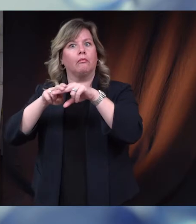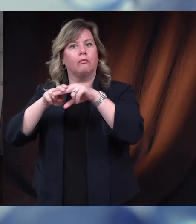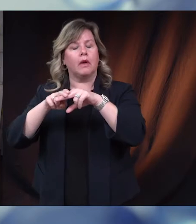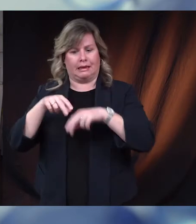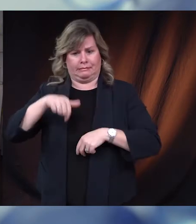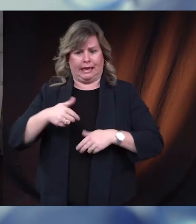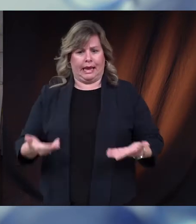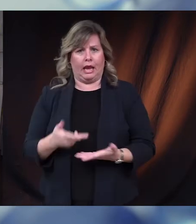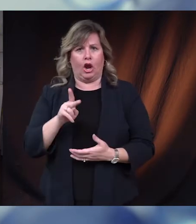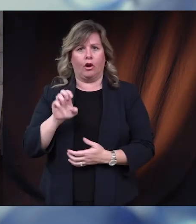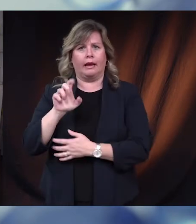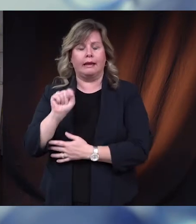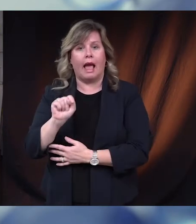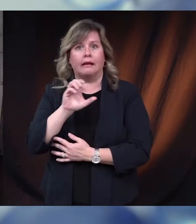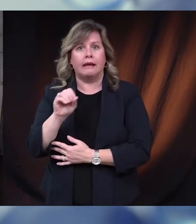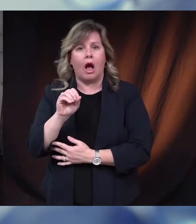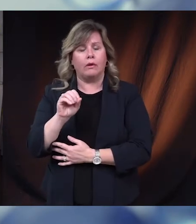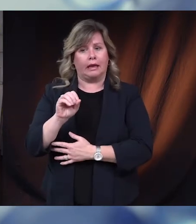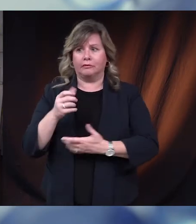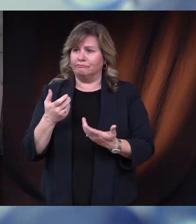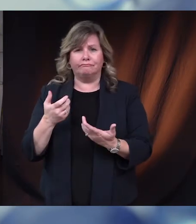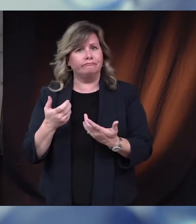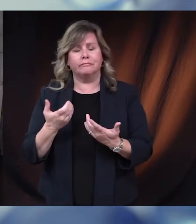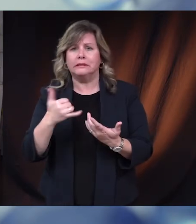much, much higher than that, some even over 20%.